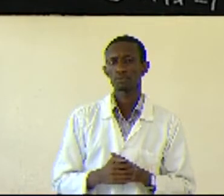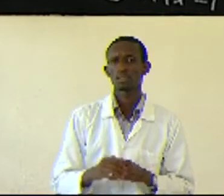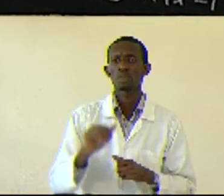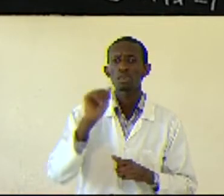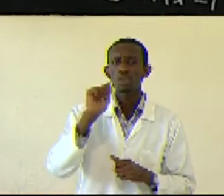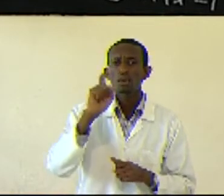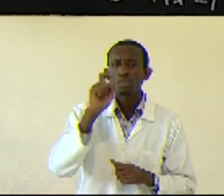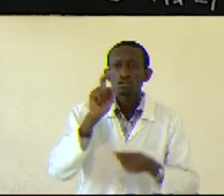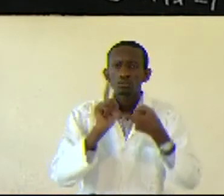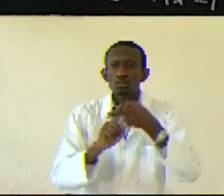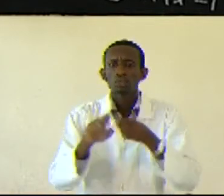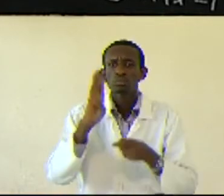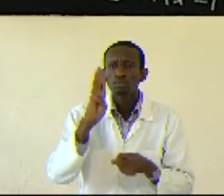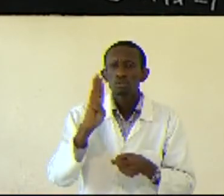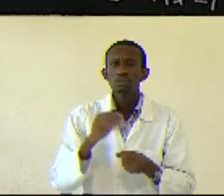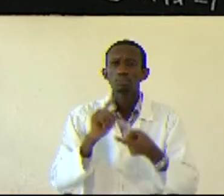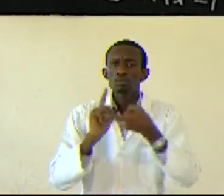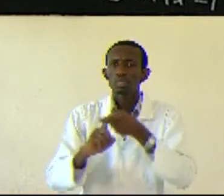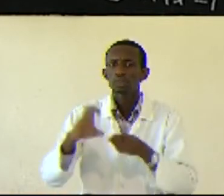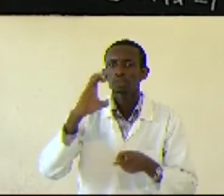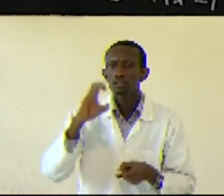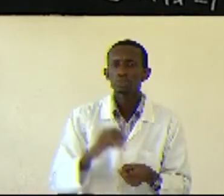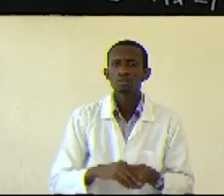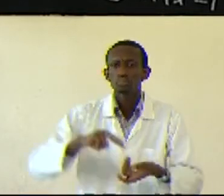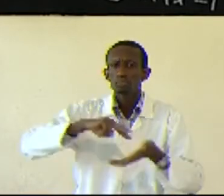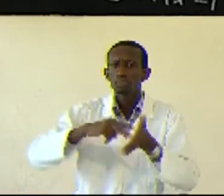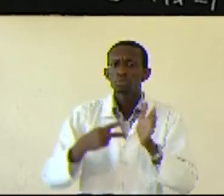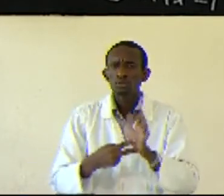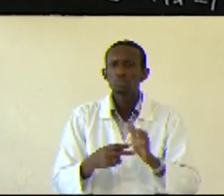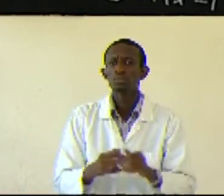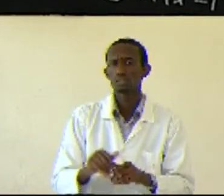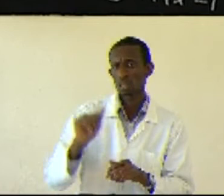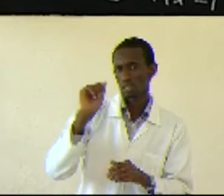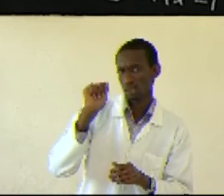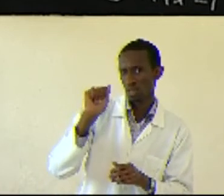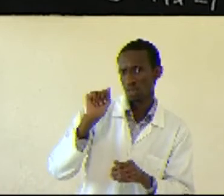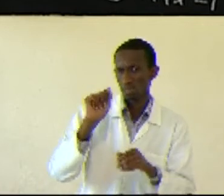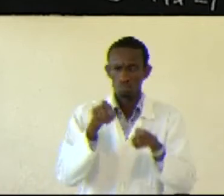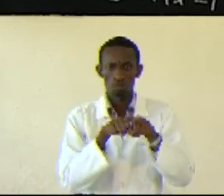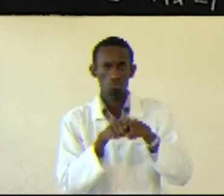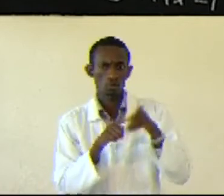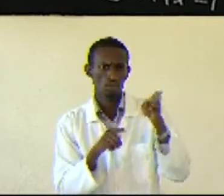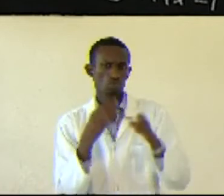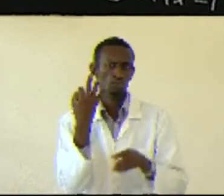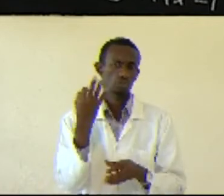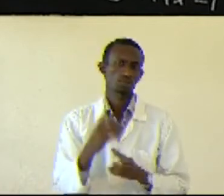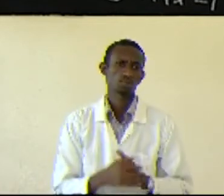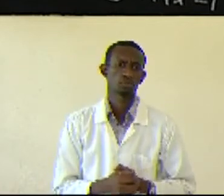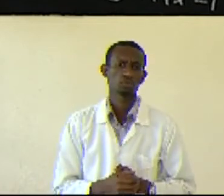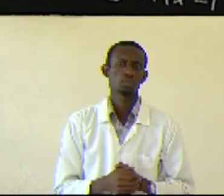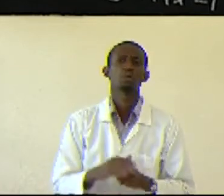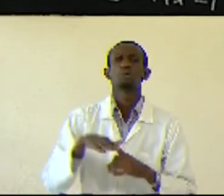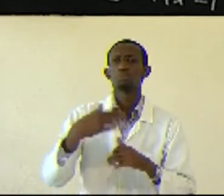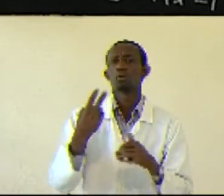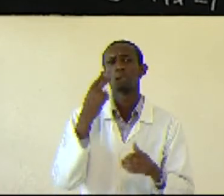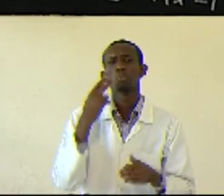ax plus b plus c, means that for me a is equal to 3. I'll be having